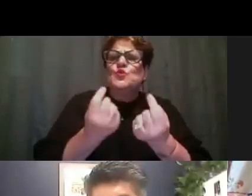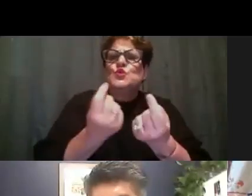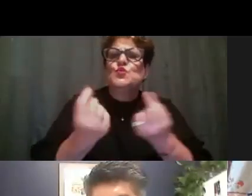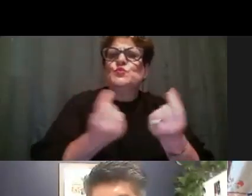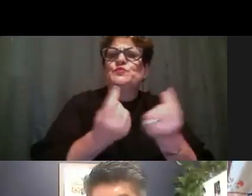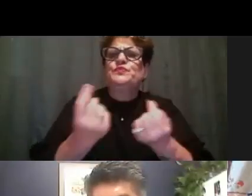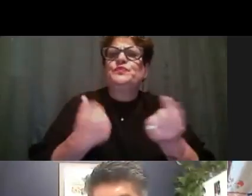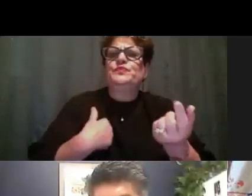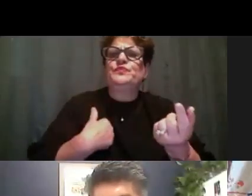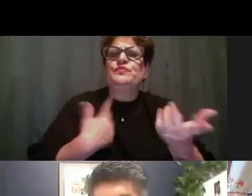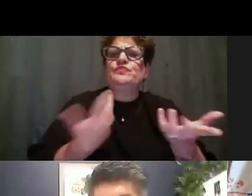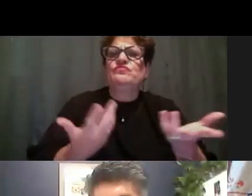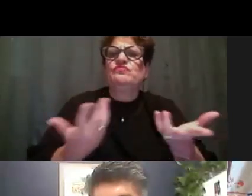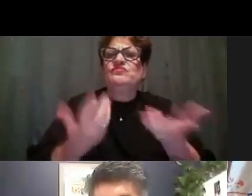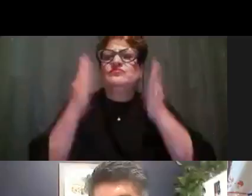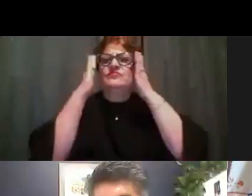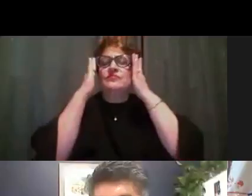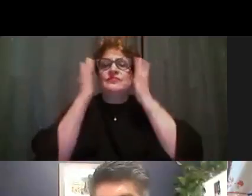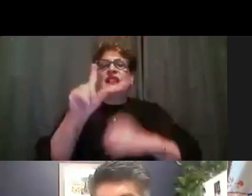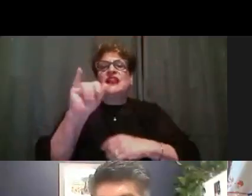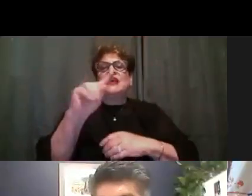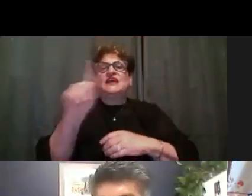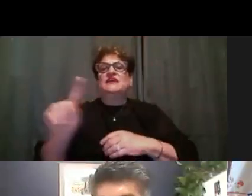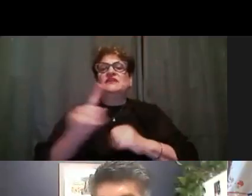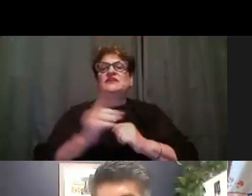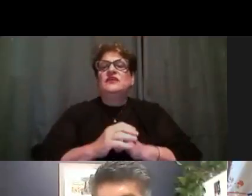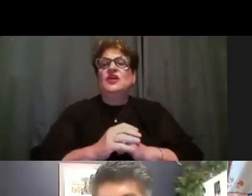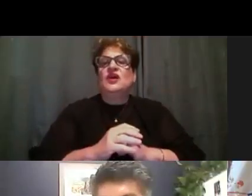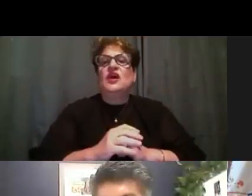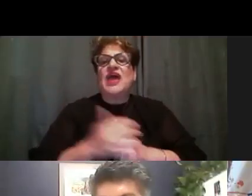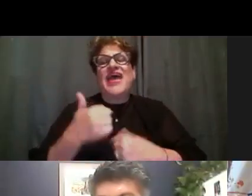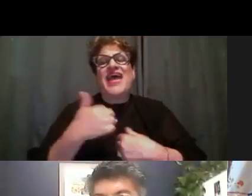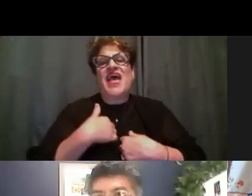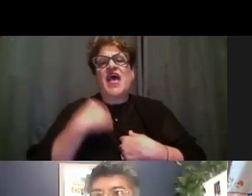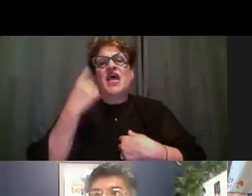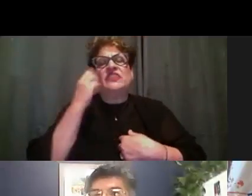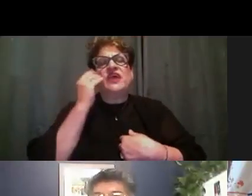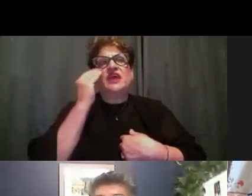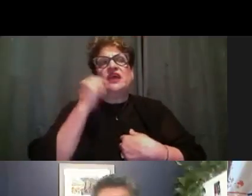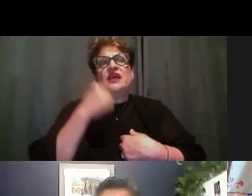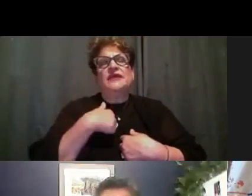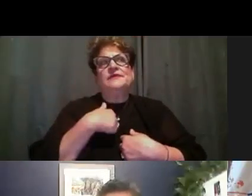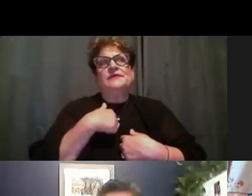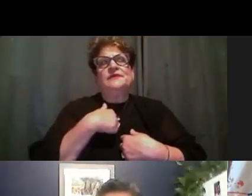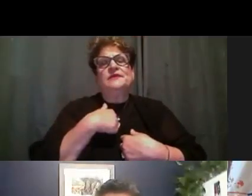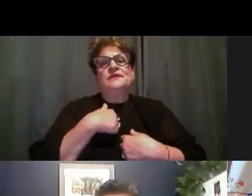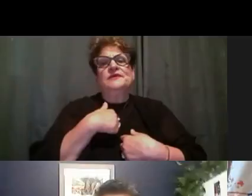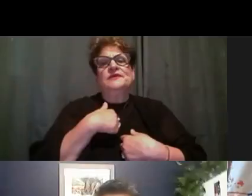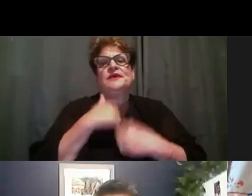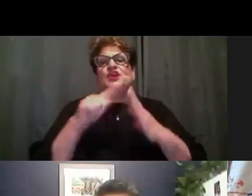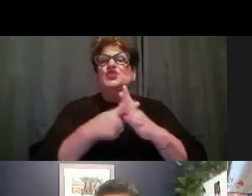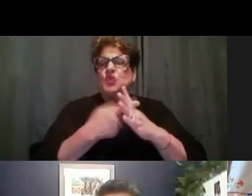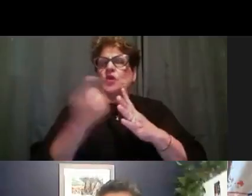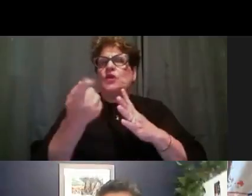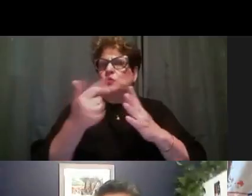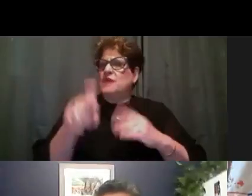Well, for me, I think it starts with having